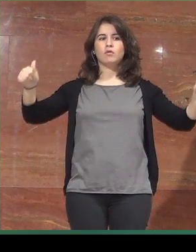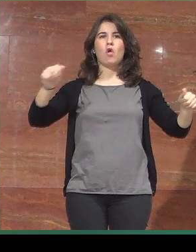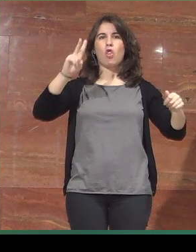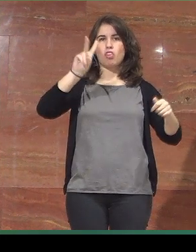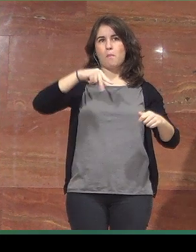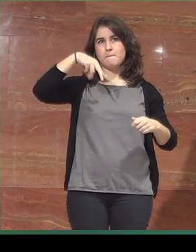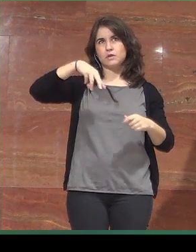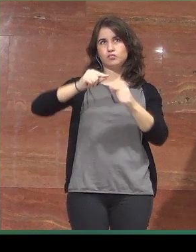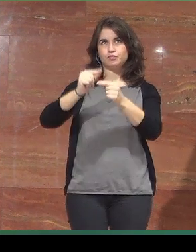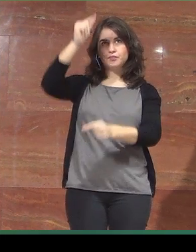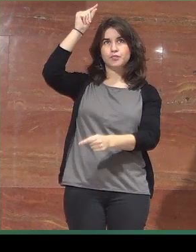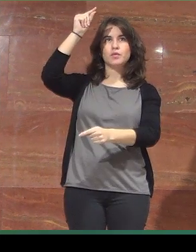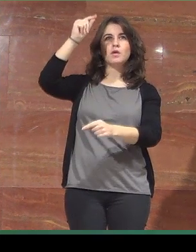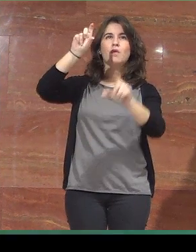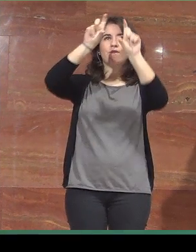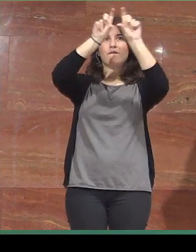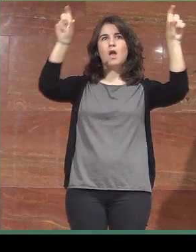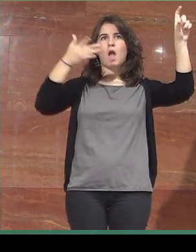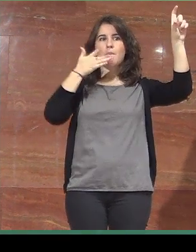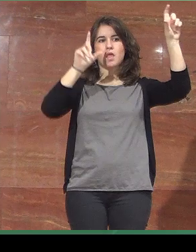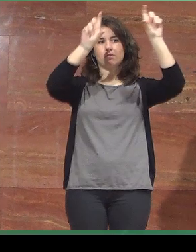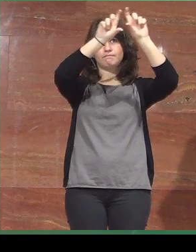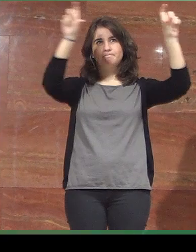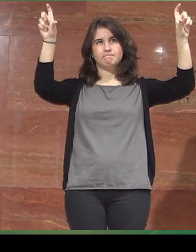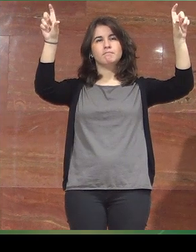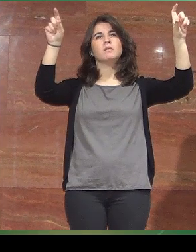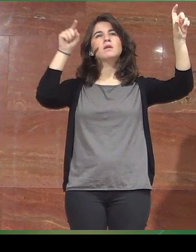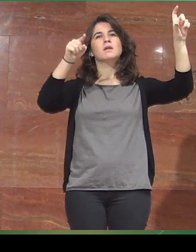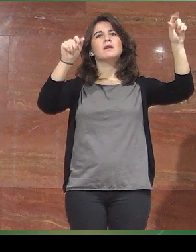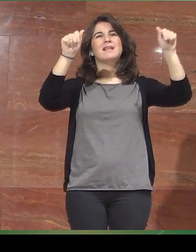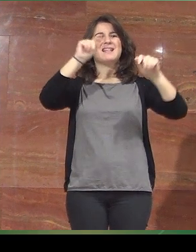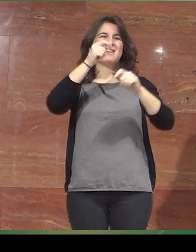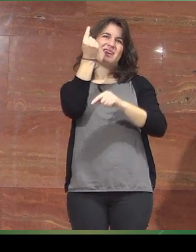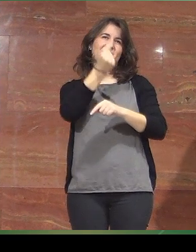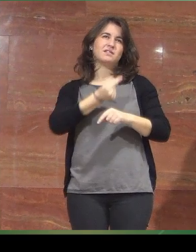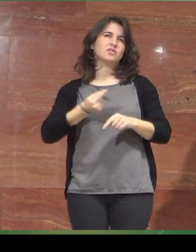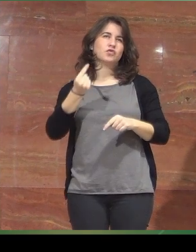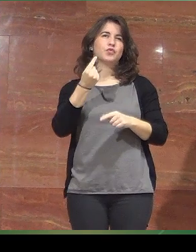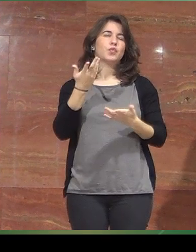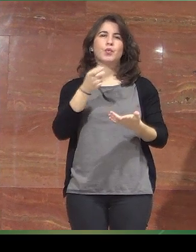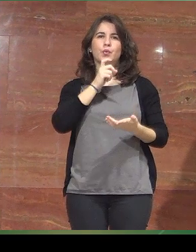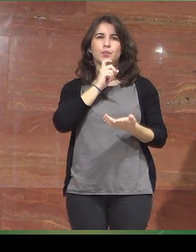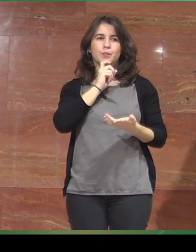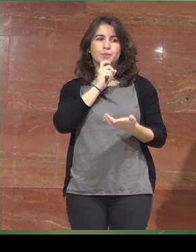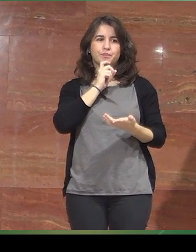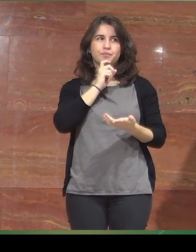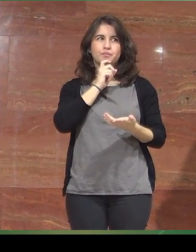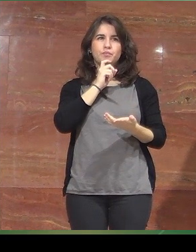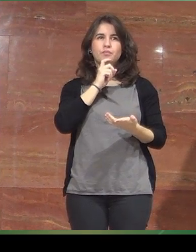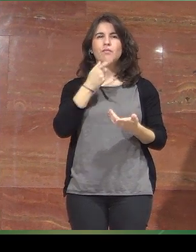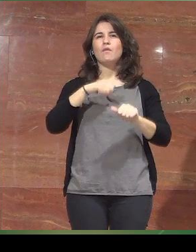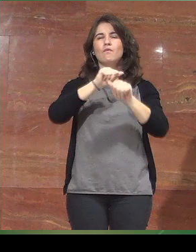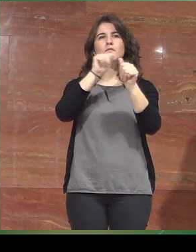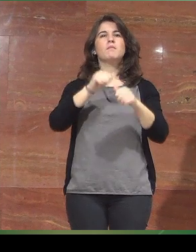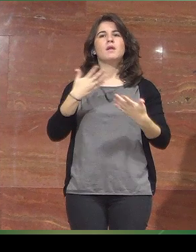was specifically designed so that in an environment where there is a lot of